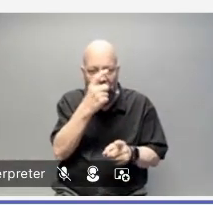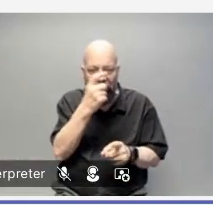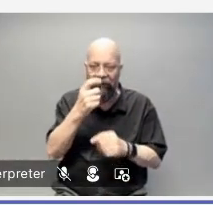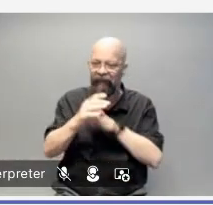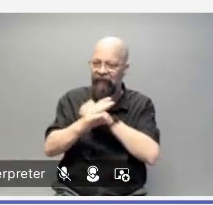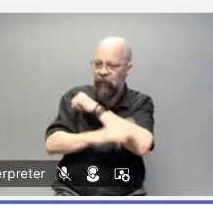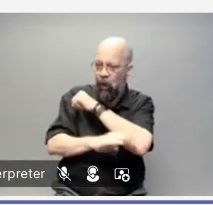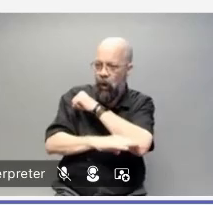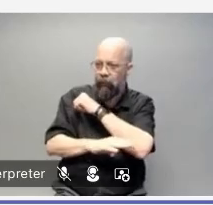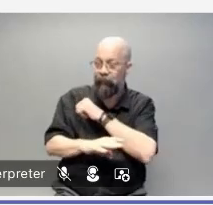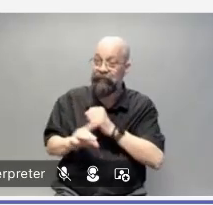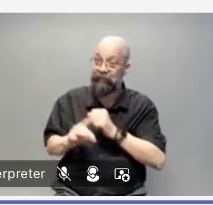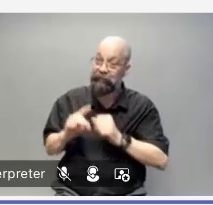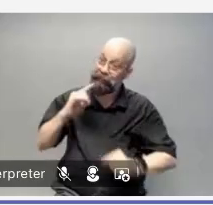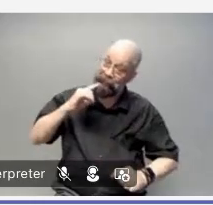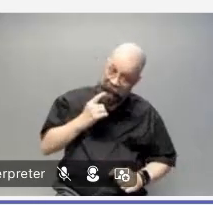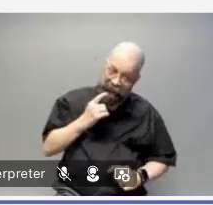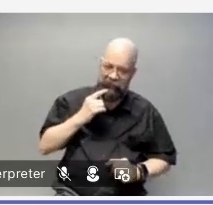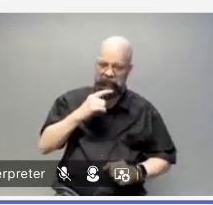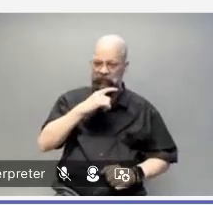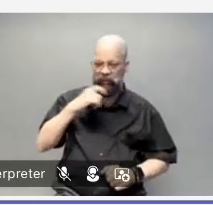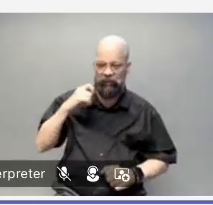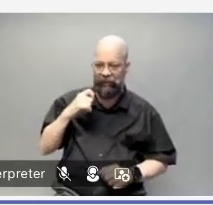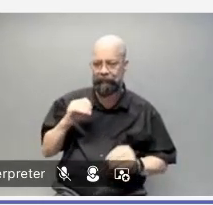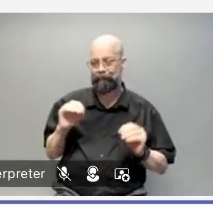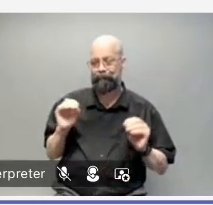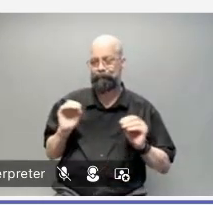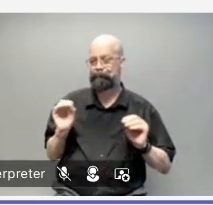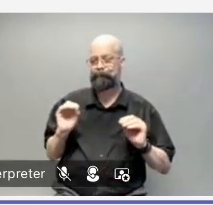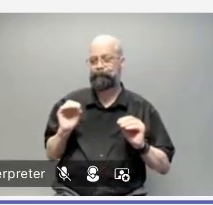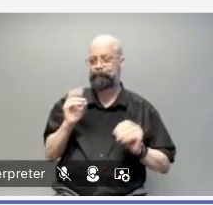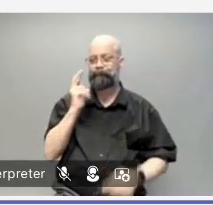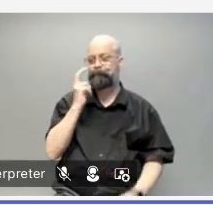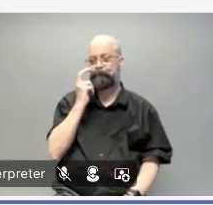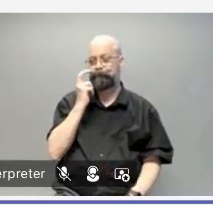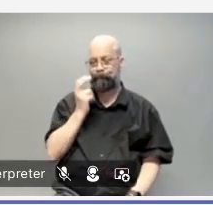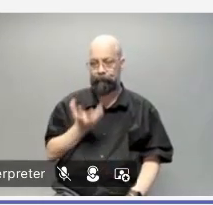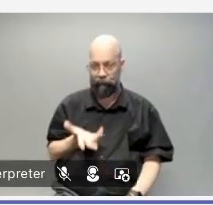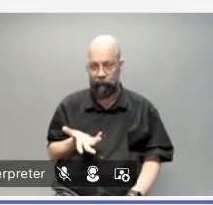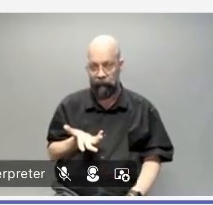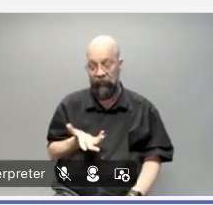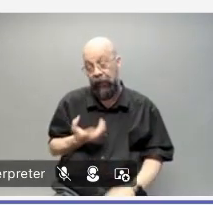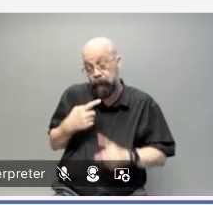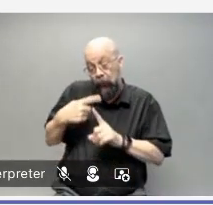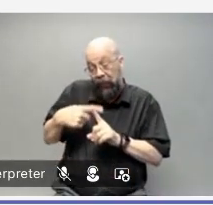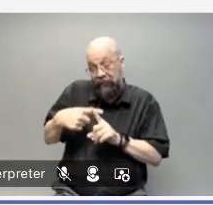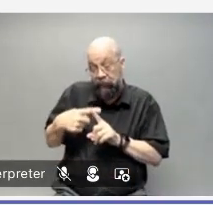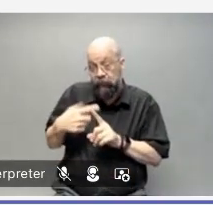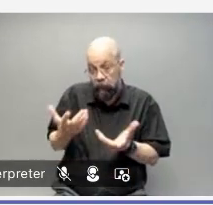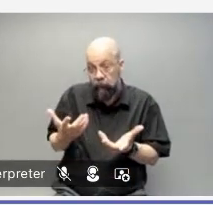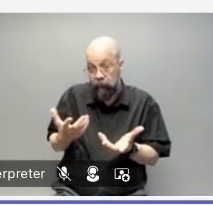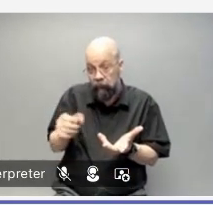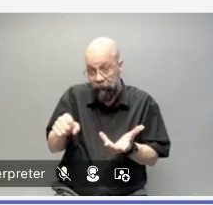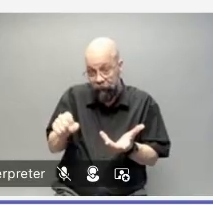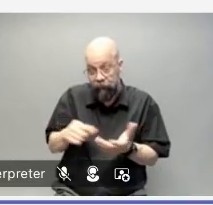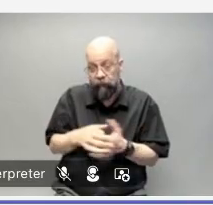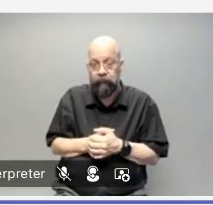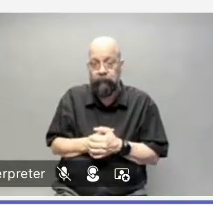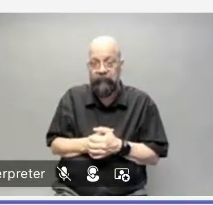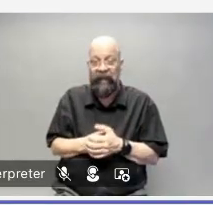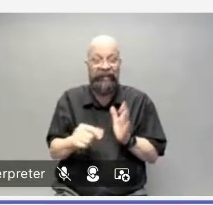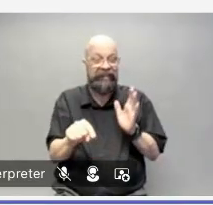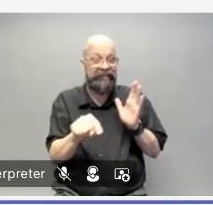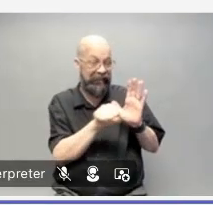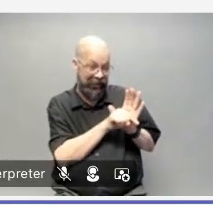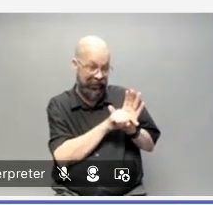any extreme or severe drought conditions returning anytime soon. So that part's good news for us. The bad news here